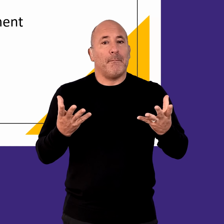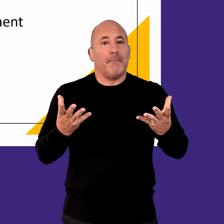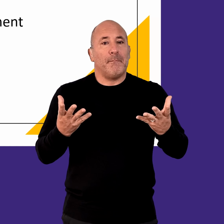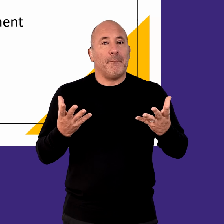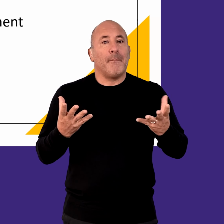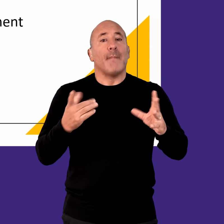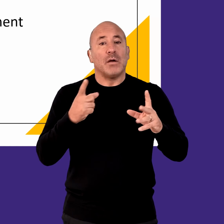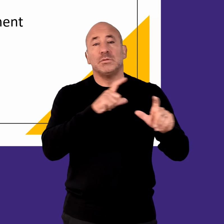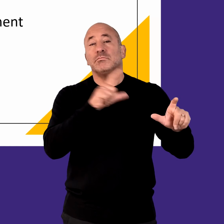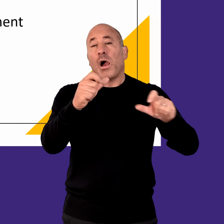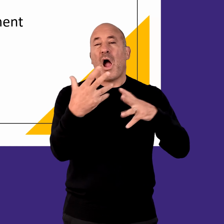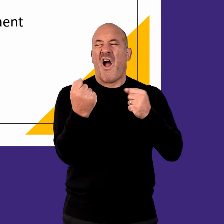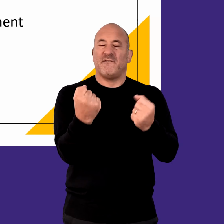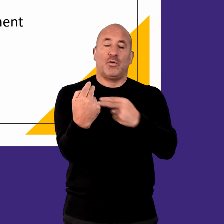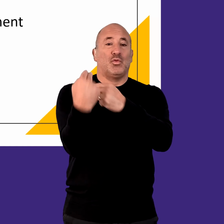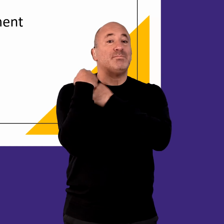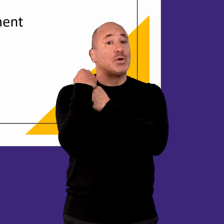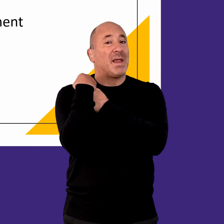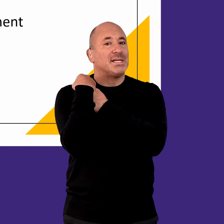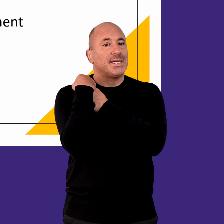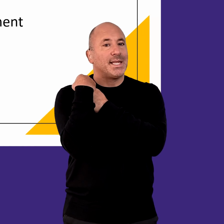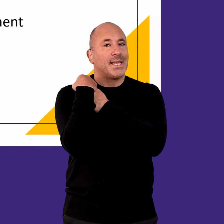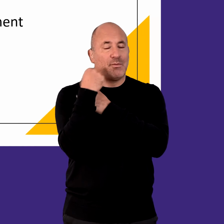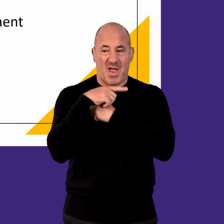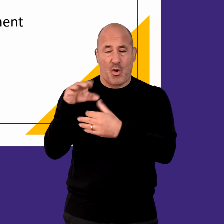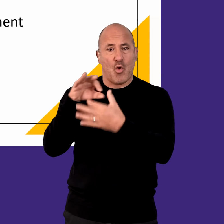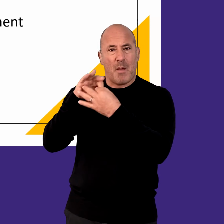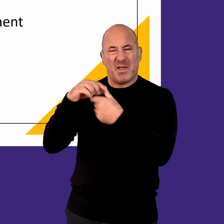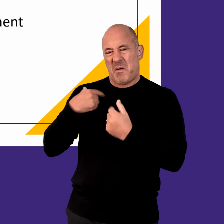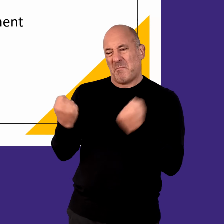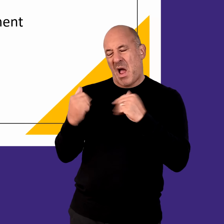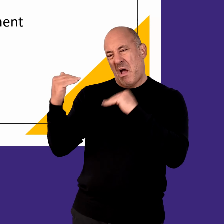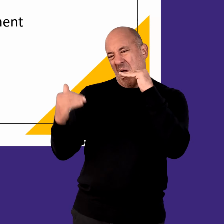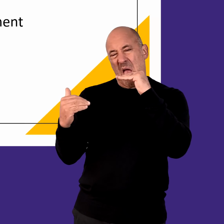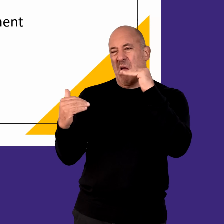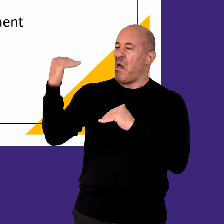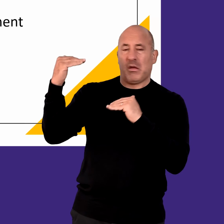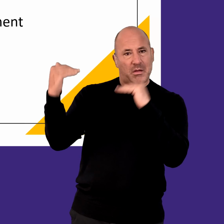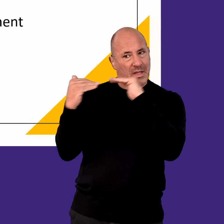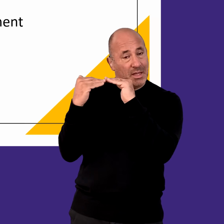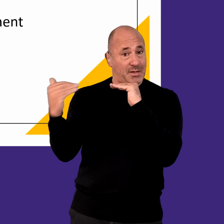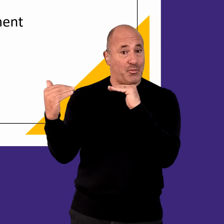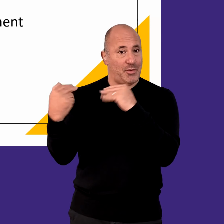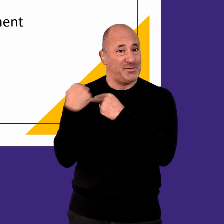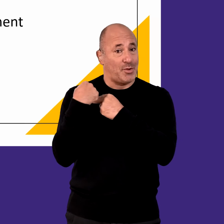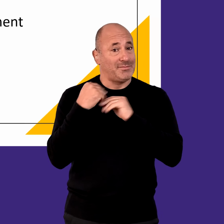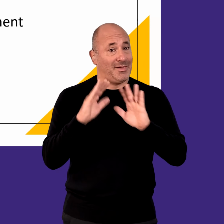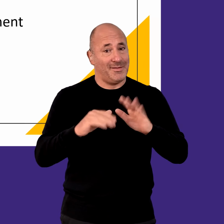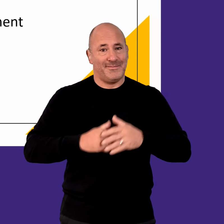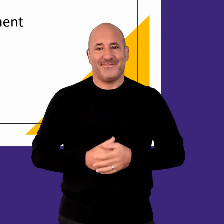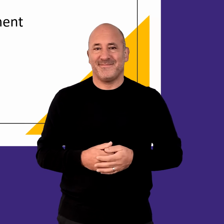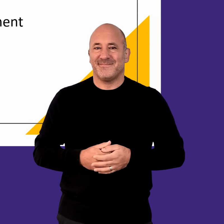you have to be prepared to give up power, but hold on to responsibility when you're working collaboratively.